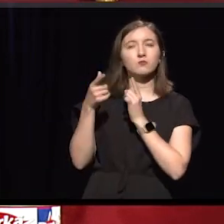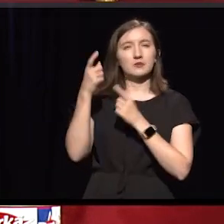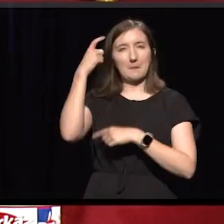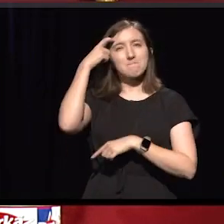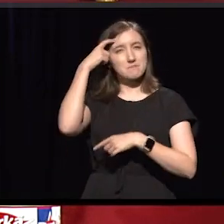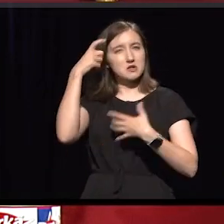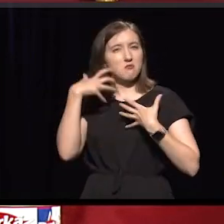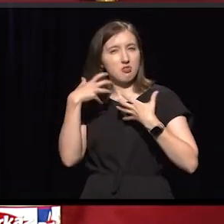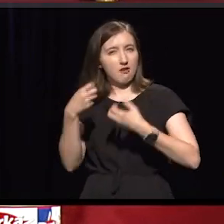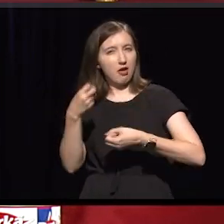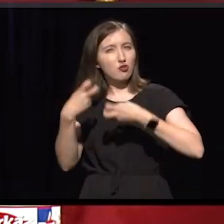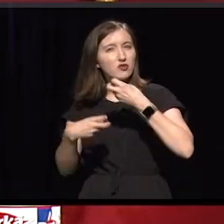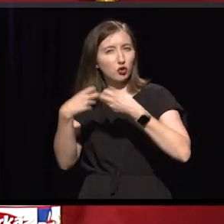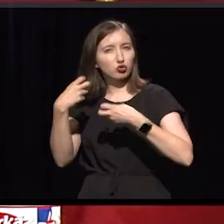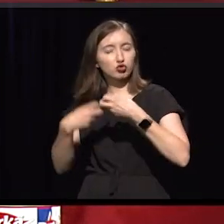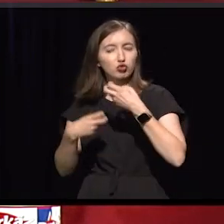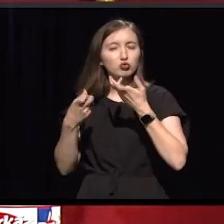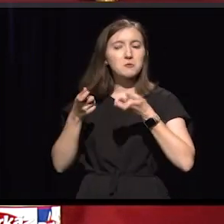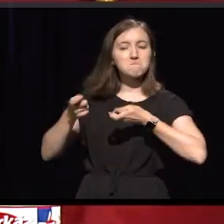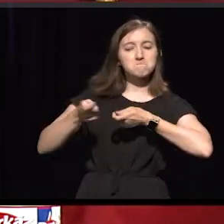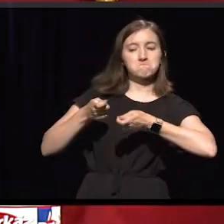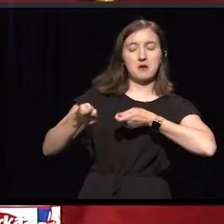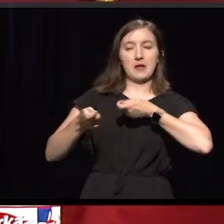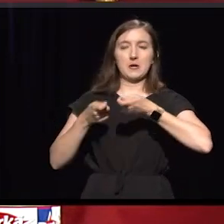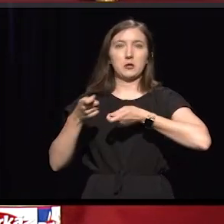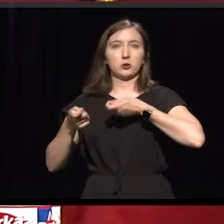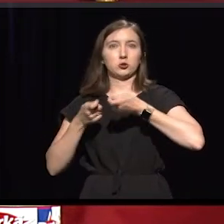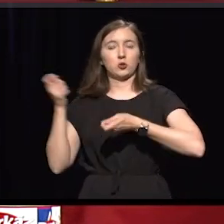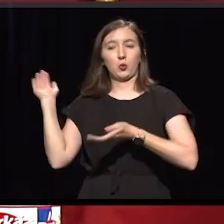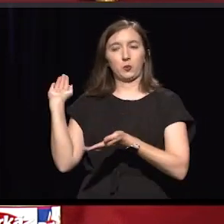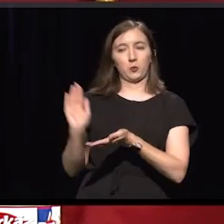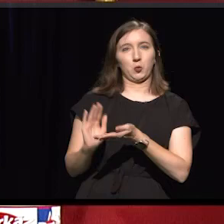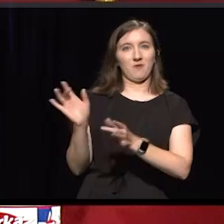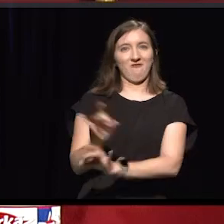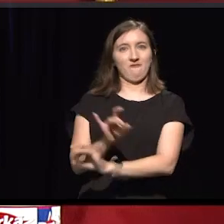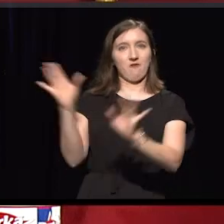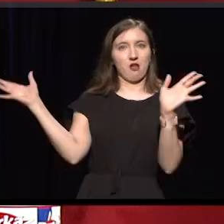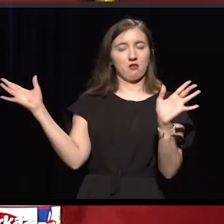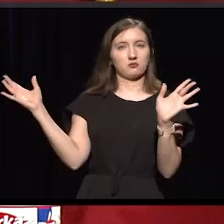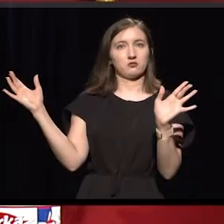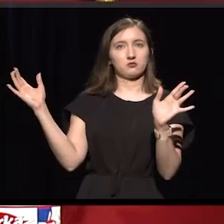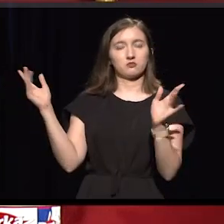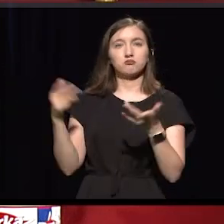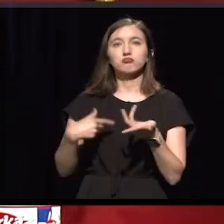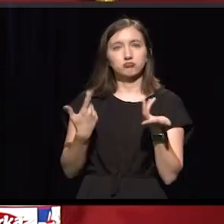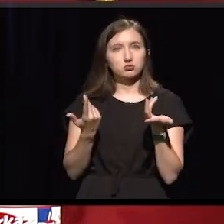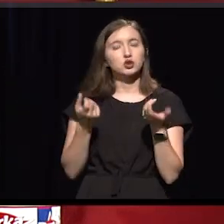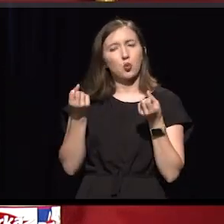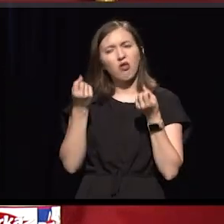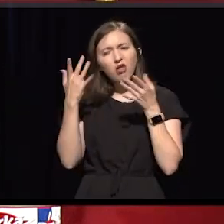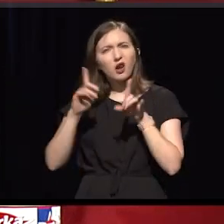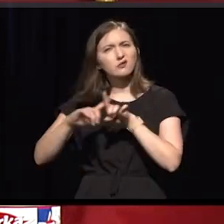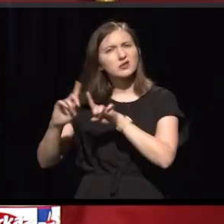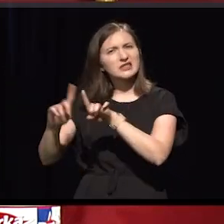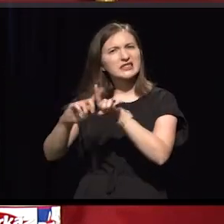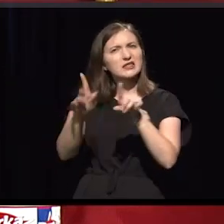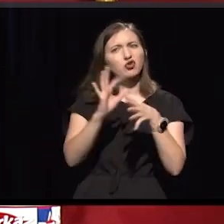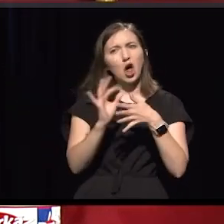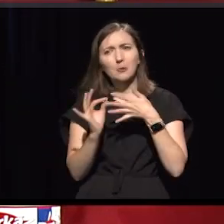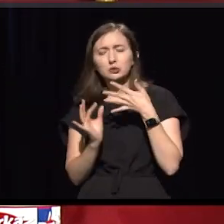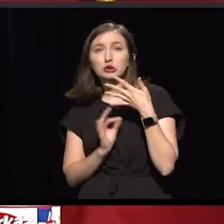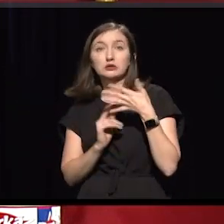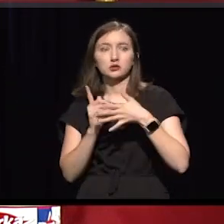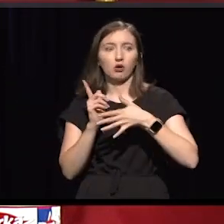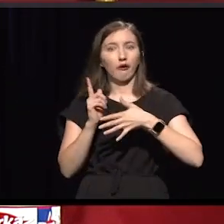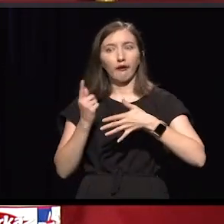way that prevents the violence. And we've had a lot of diversions. Instead of them taking them to the jail, they've taken them to the treatment